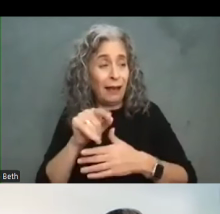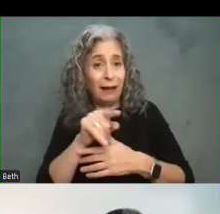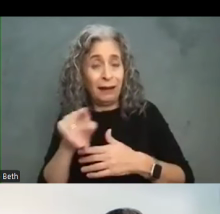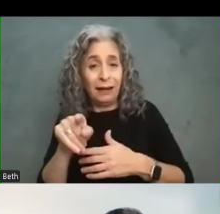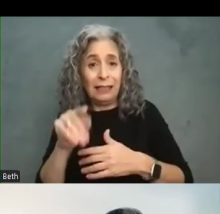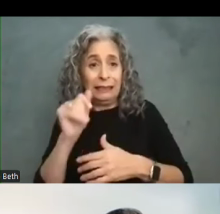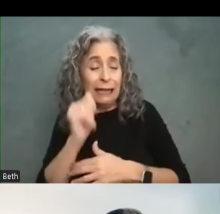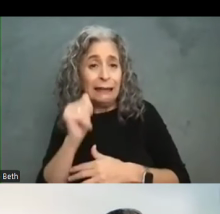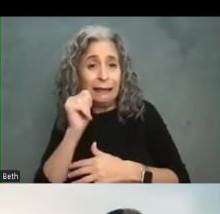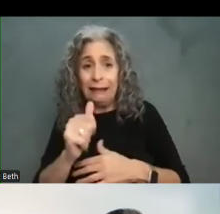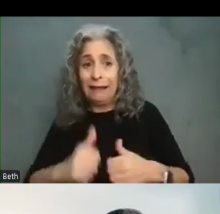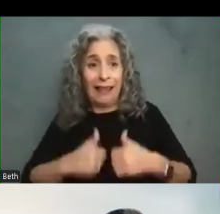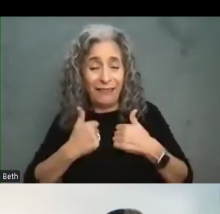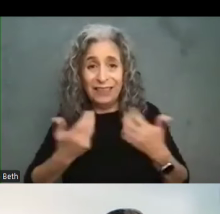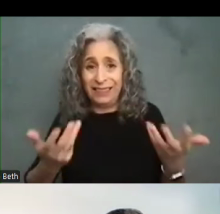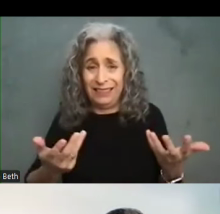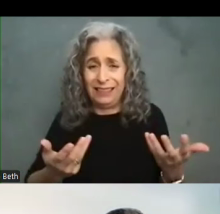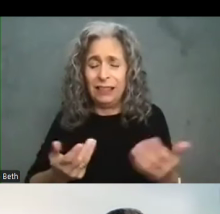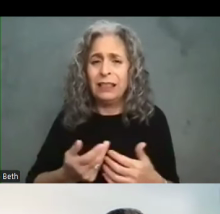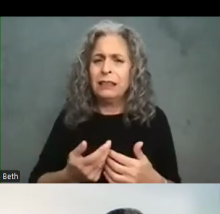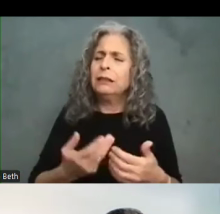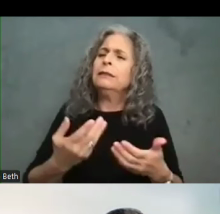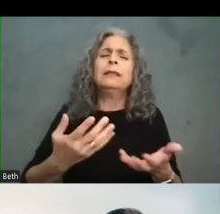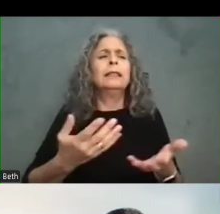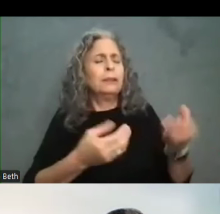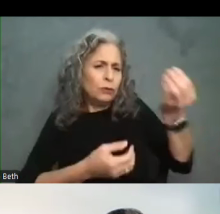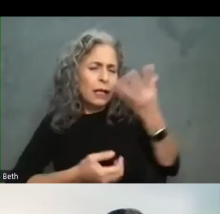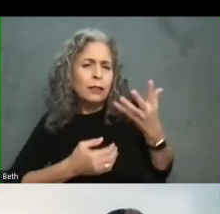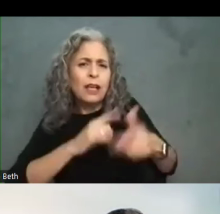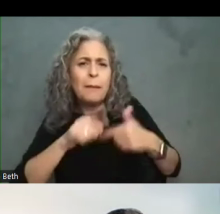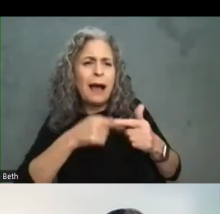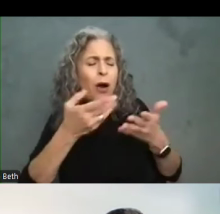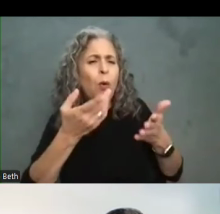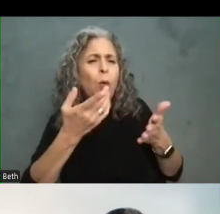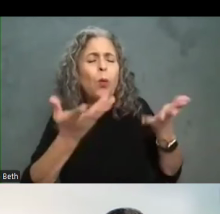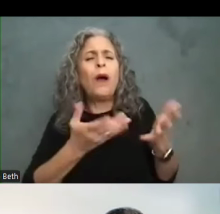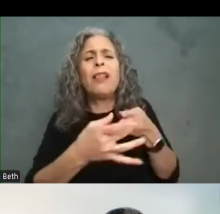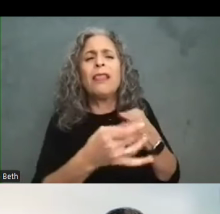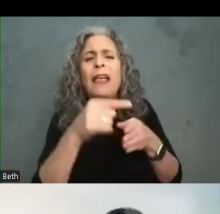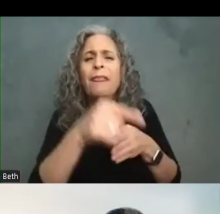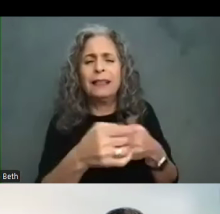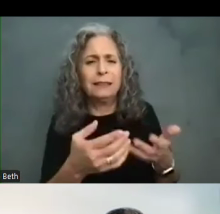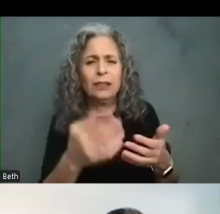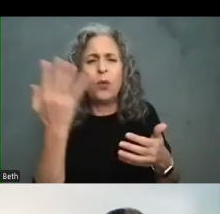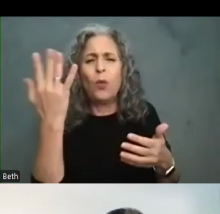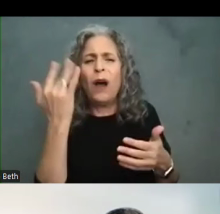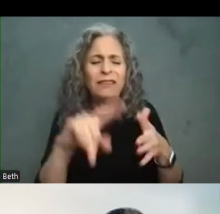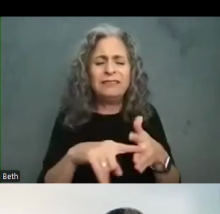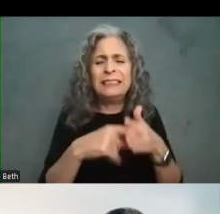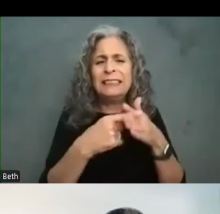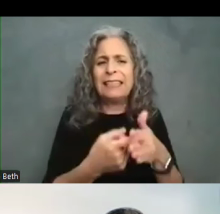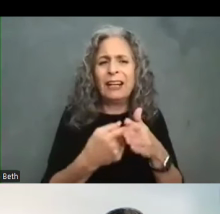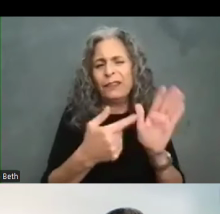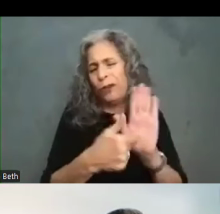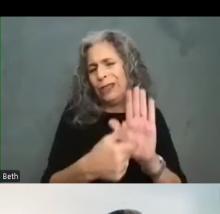their day-to-day as well. So talk to us a little bit about what drove this vision, a little bit as what started as an